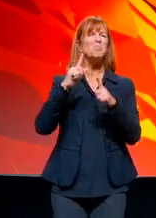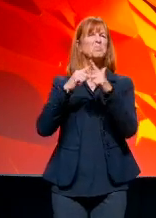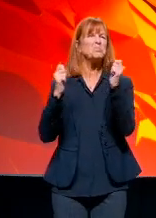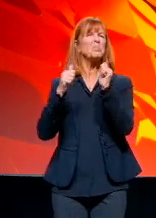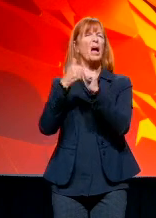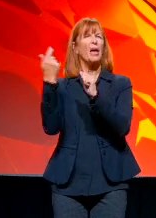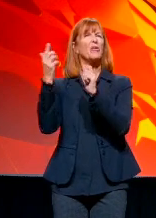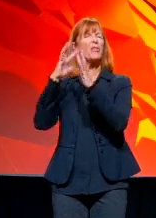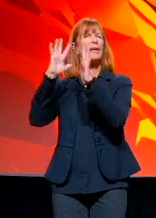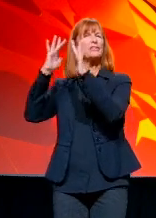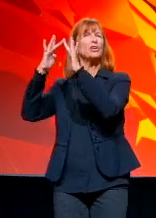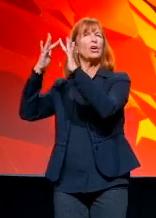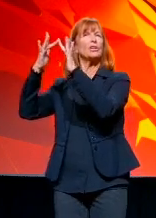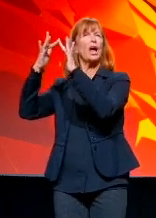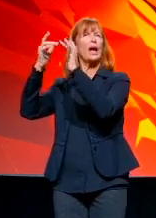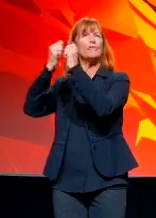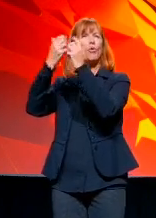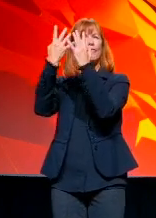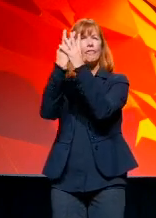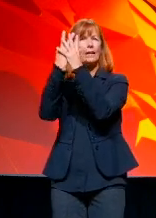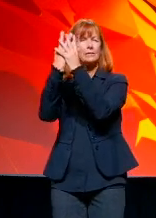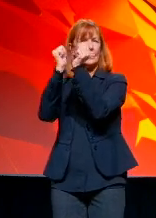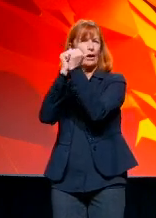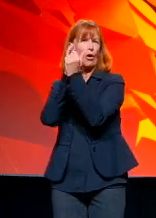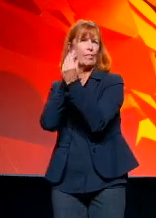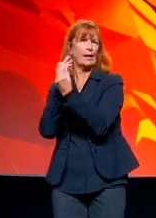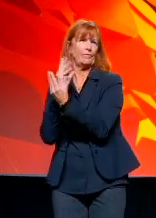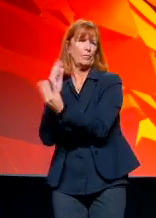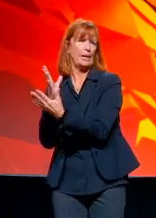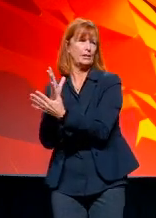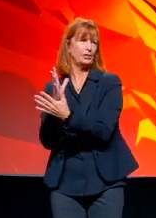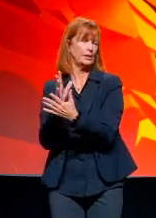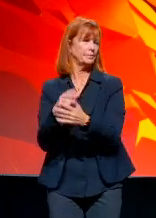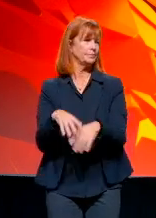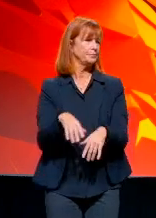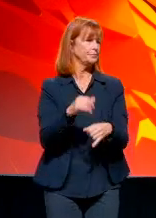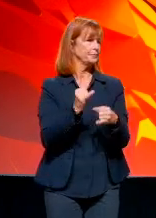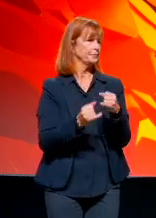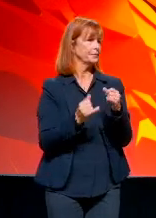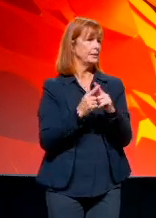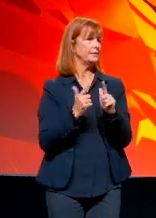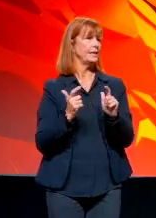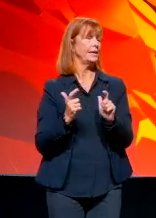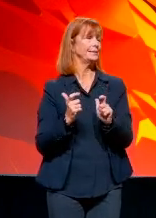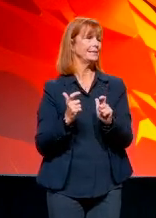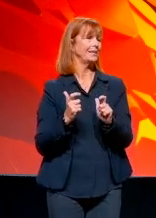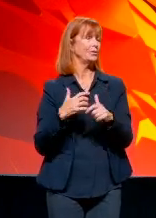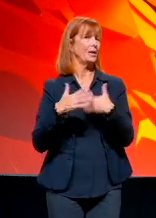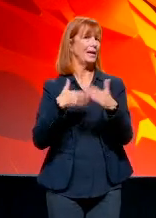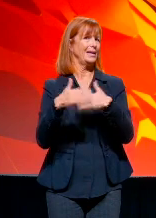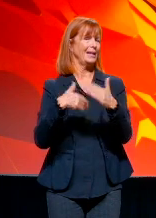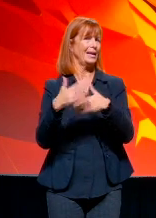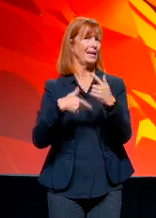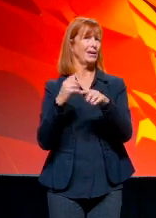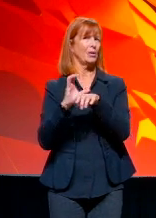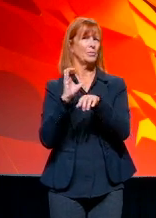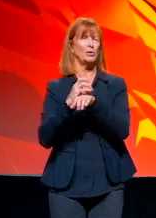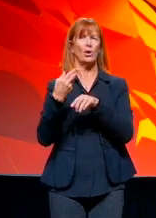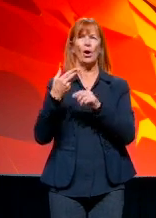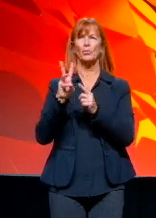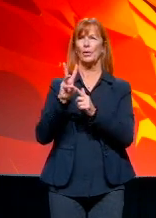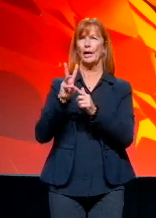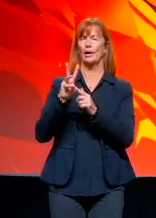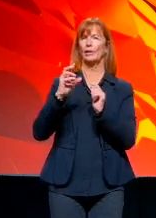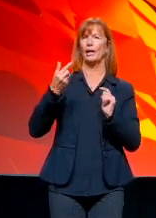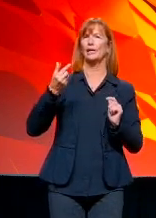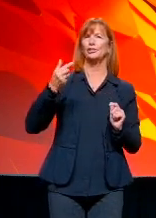to funnel into the foundation model training. And the last is the accelerated computing hardware, like a GPU platform, right? So they're being able